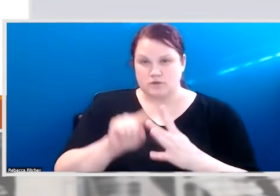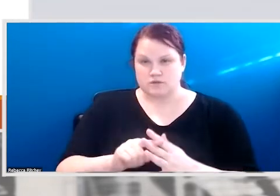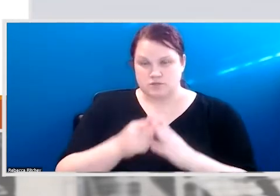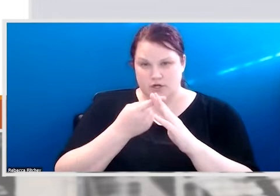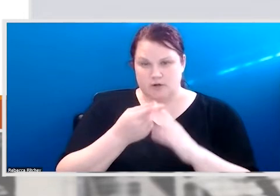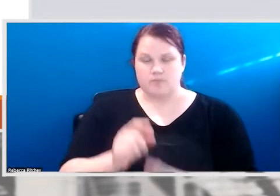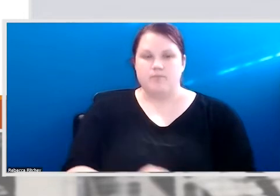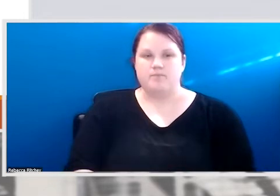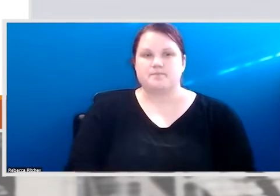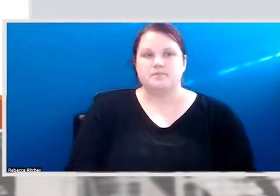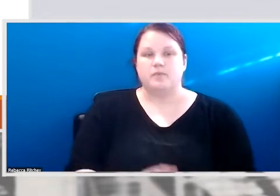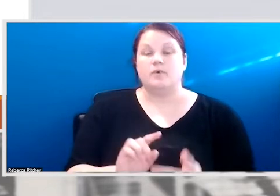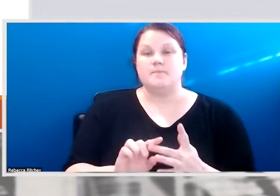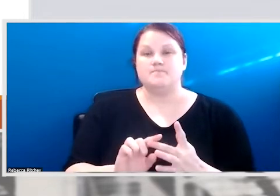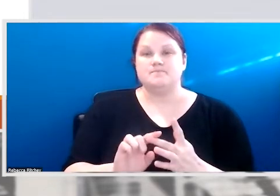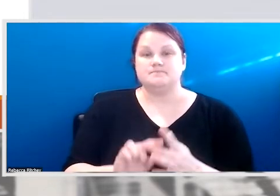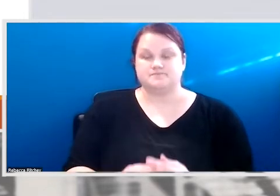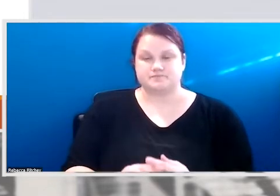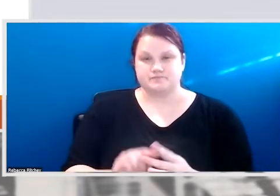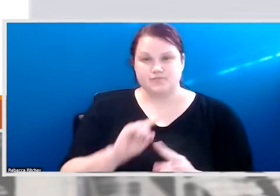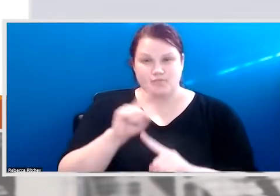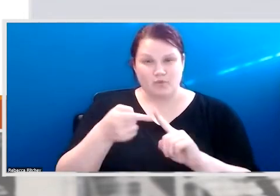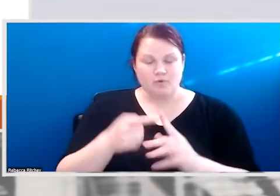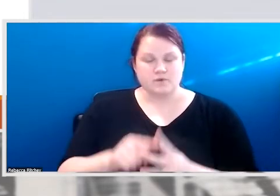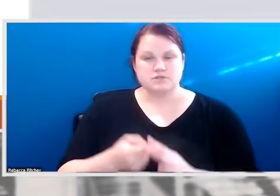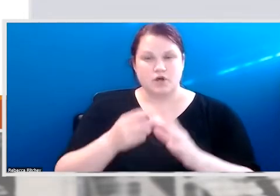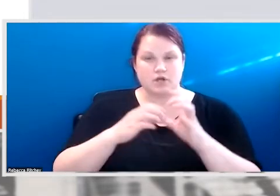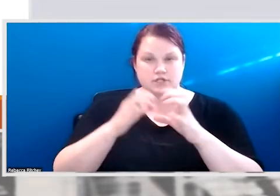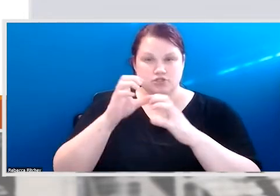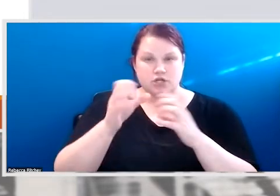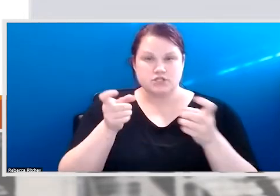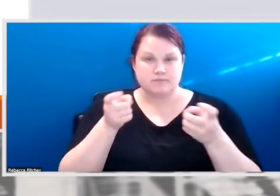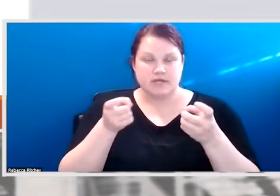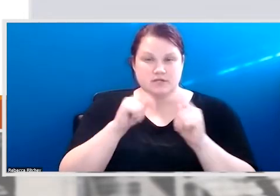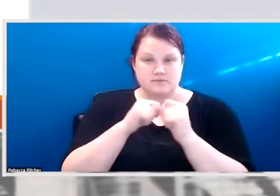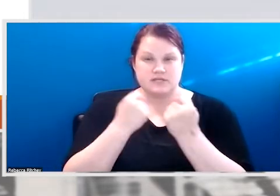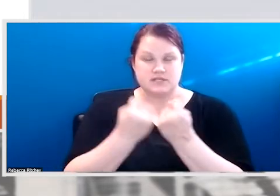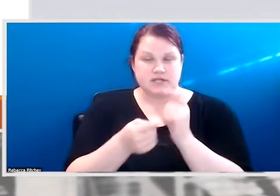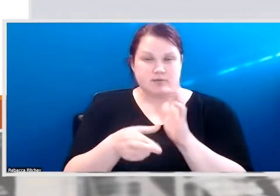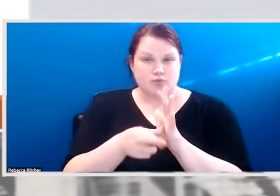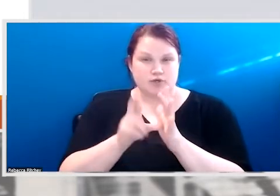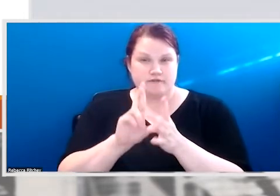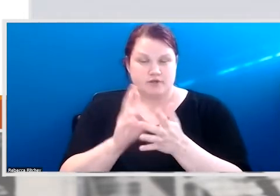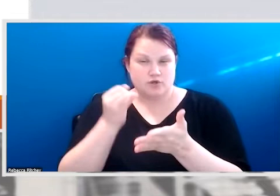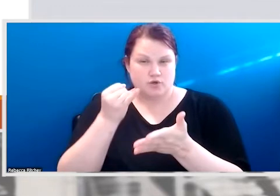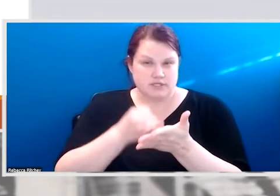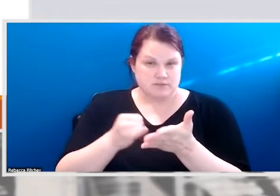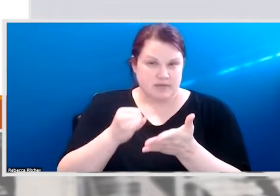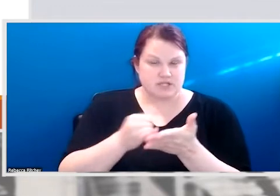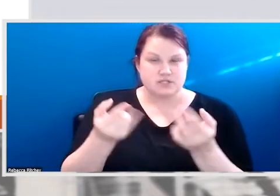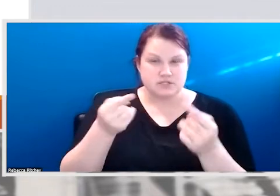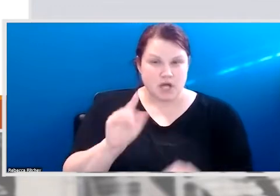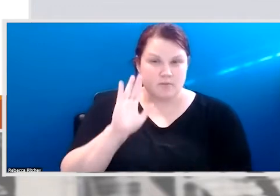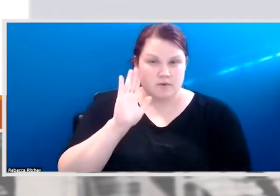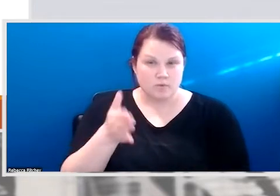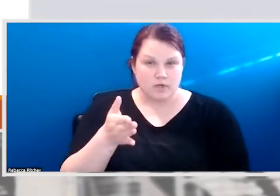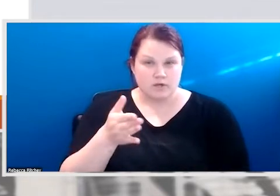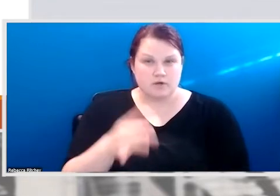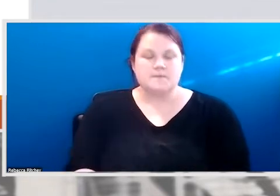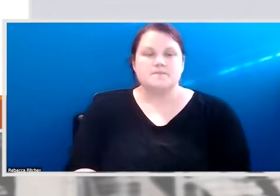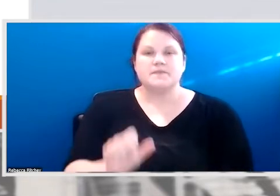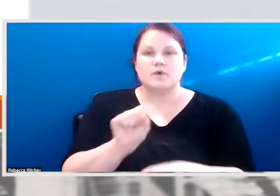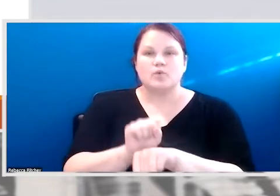Once we start constructing, our construction management teams will review, inspections will be happening. We'll be